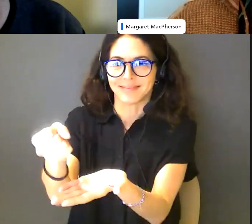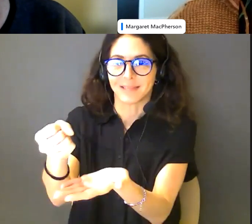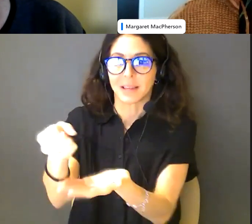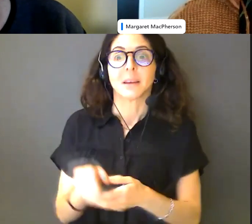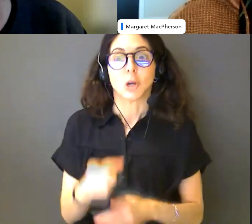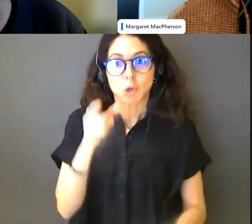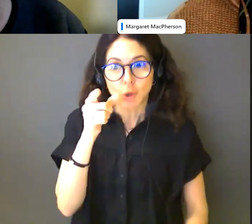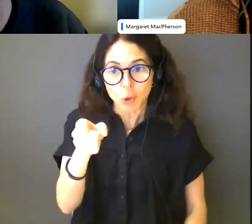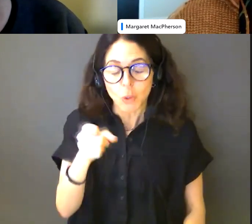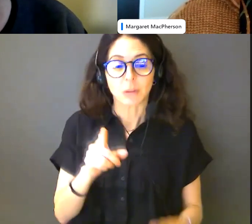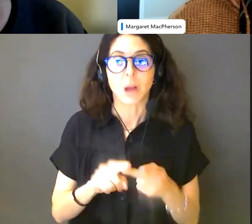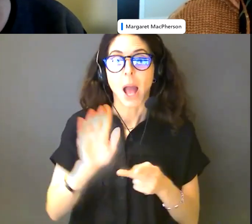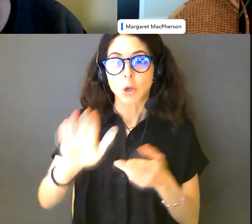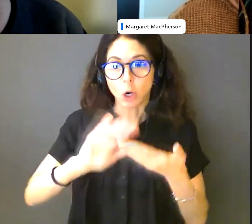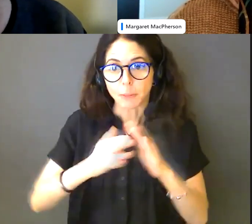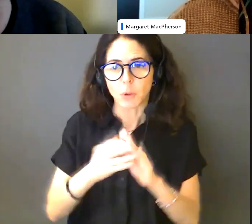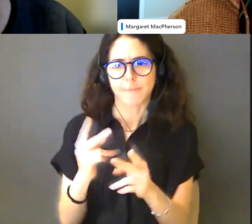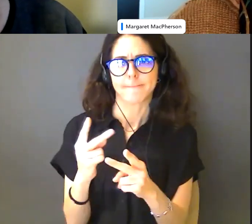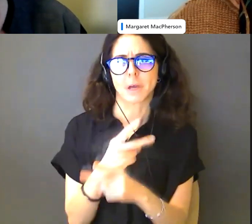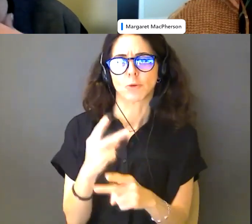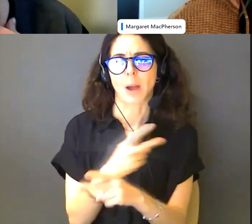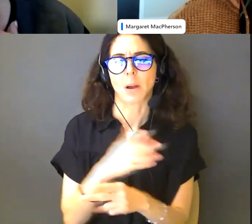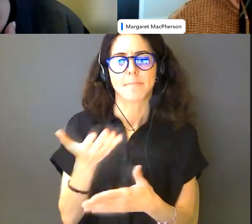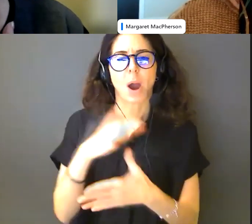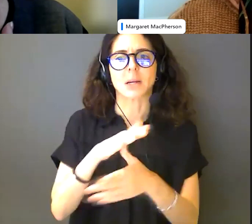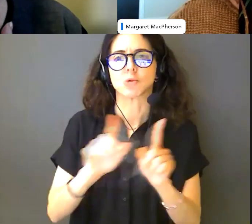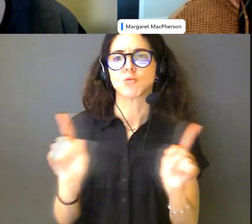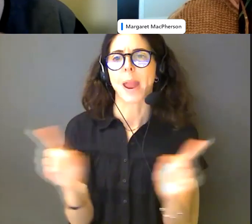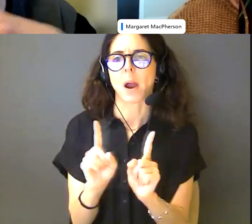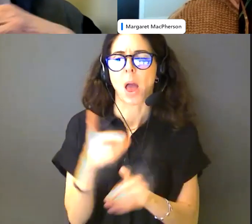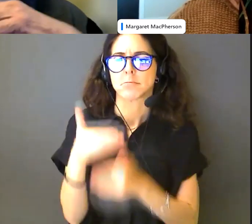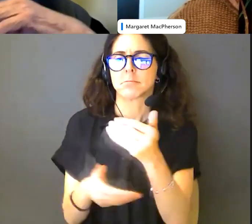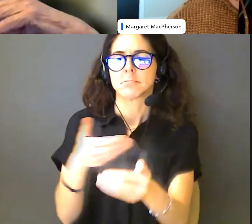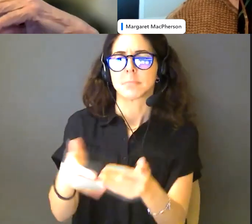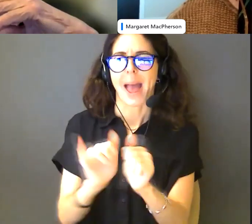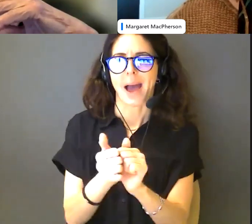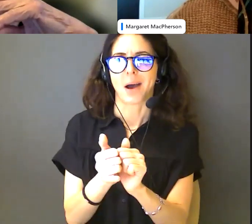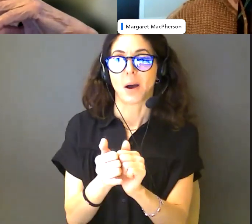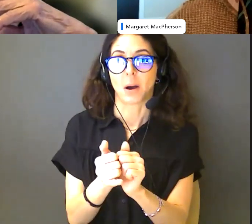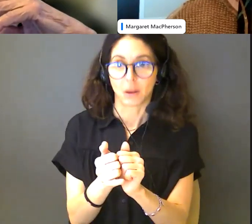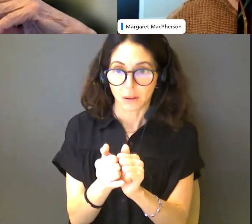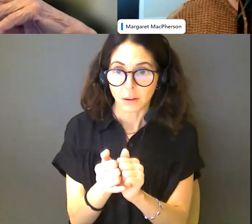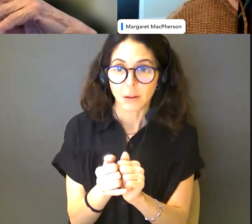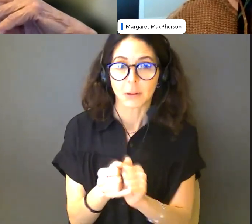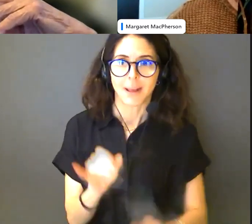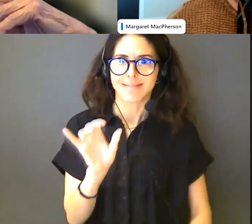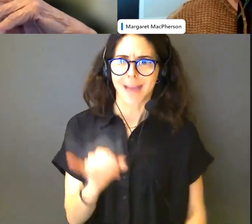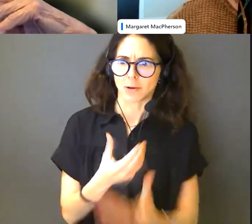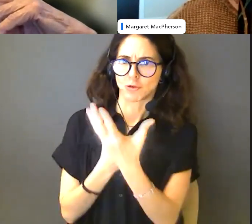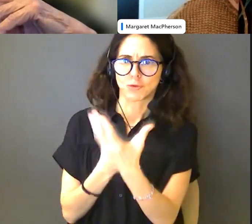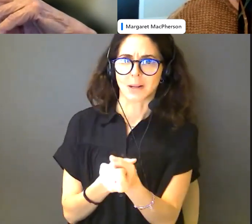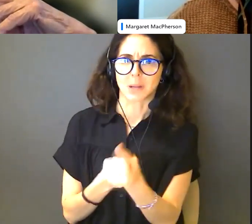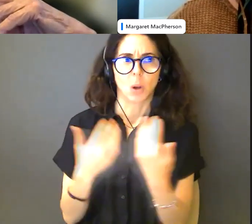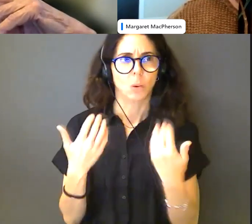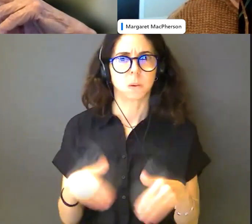communities figure out where your priorities are and how you're going to do things. And that is a kind of trust that I think we